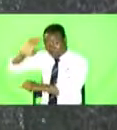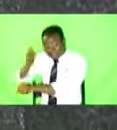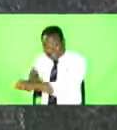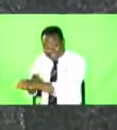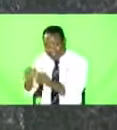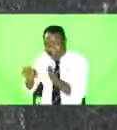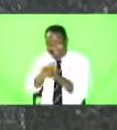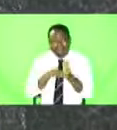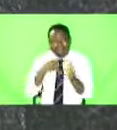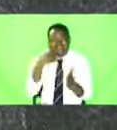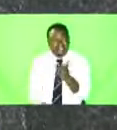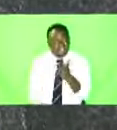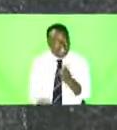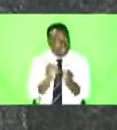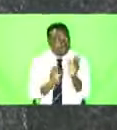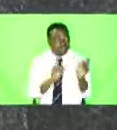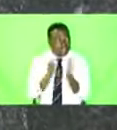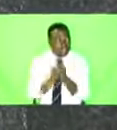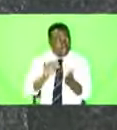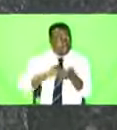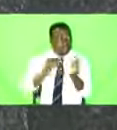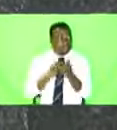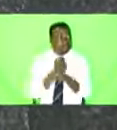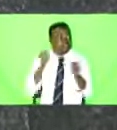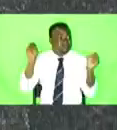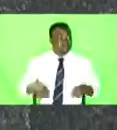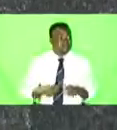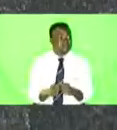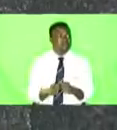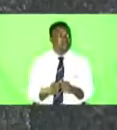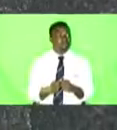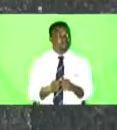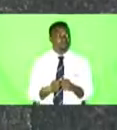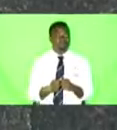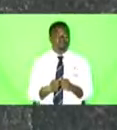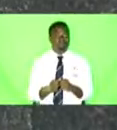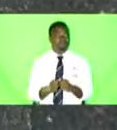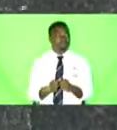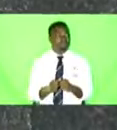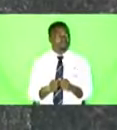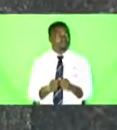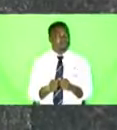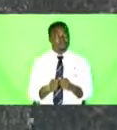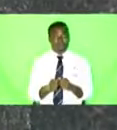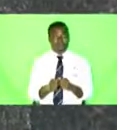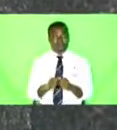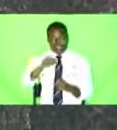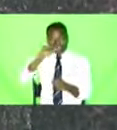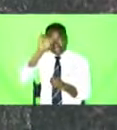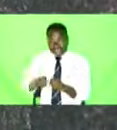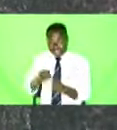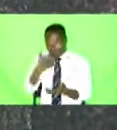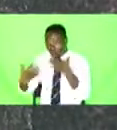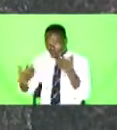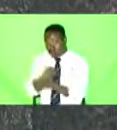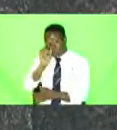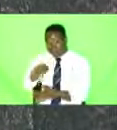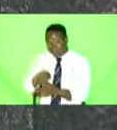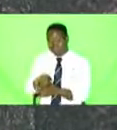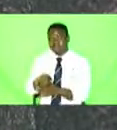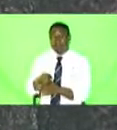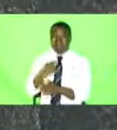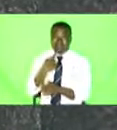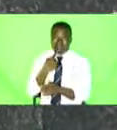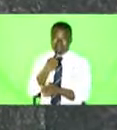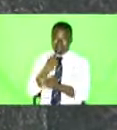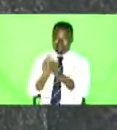that if you do that, you are saved. Otherwise, not. And this gospel, I have said that